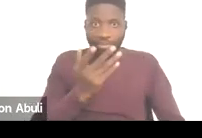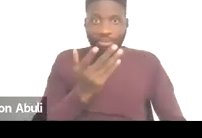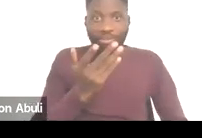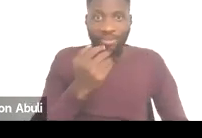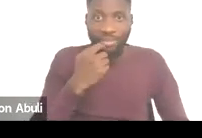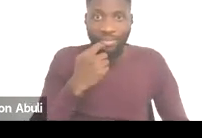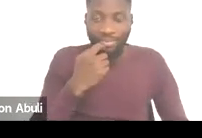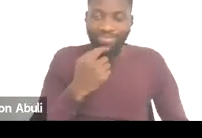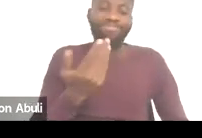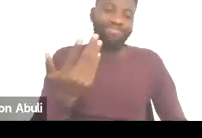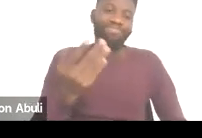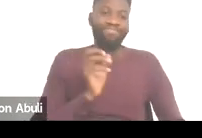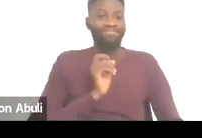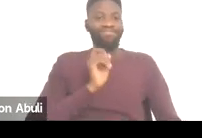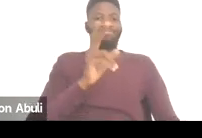Okay.